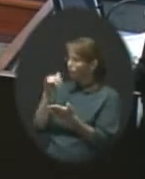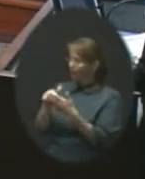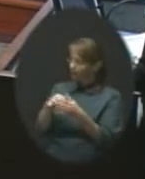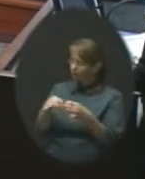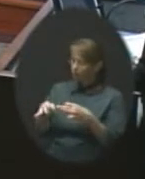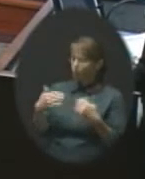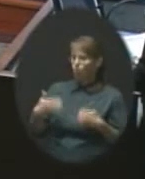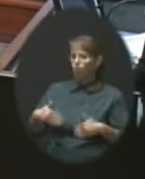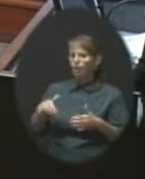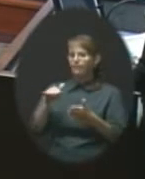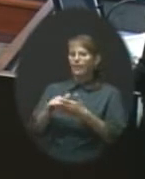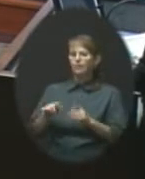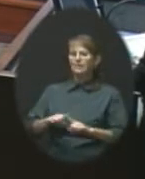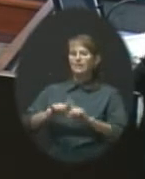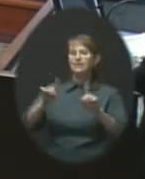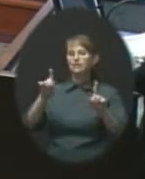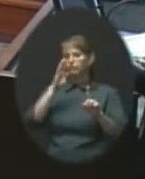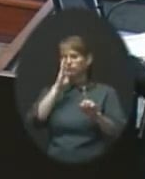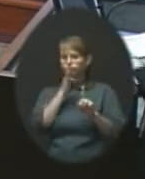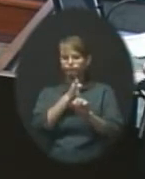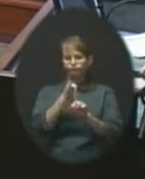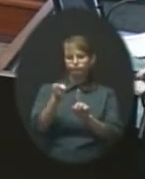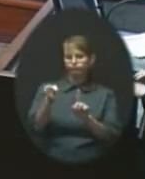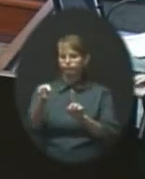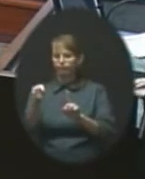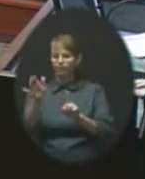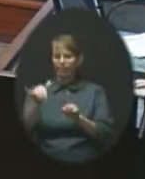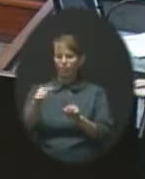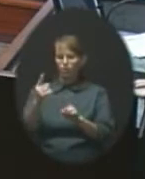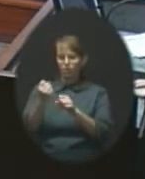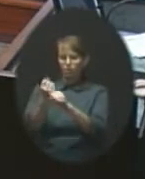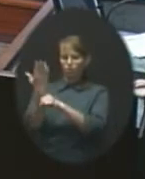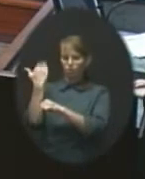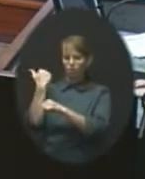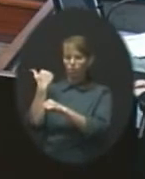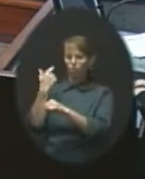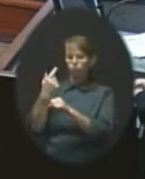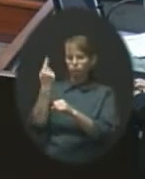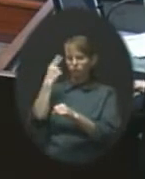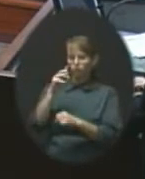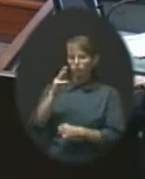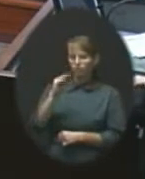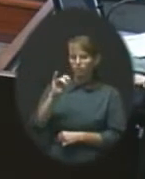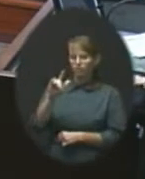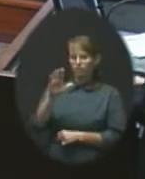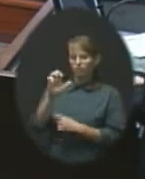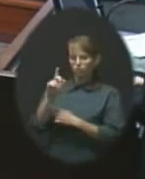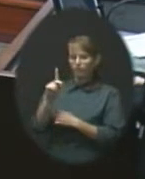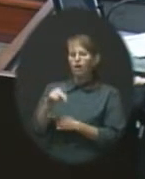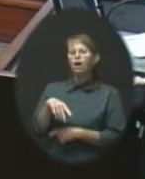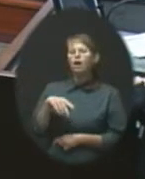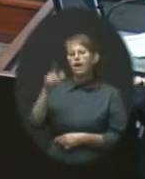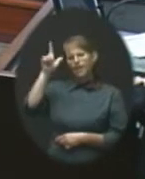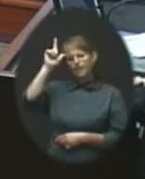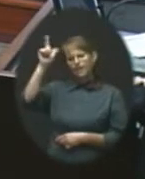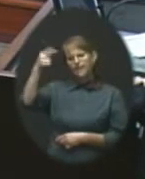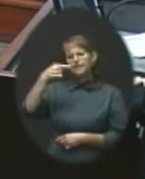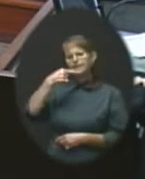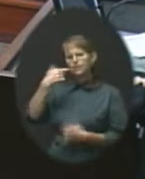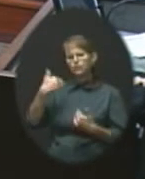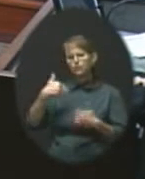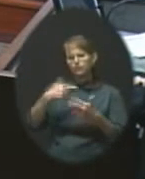than where we were at. We were at a year ago on Mill Creek. And Abraham Lincoln says it takes a man with a lot of courage to change his